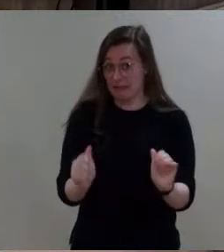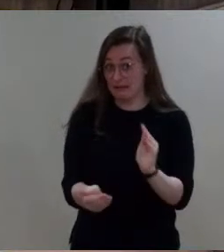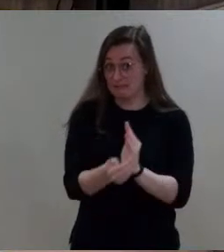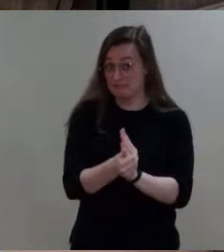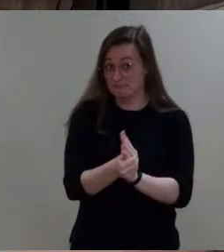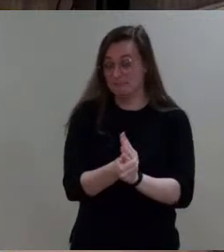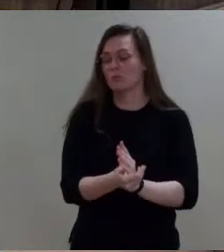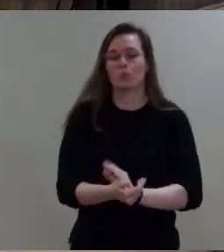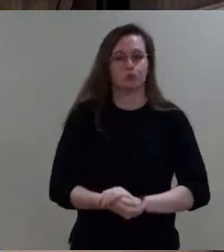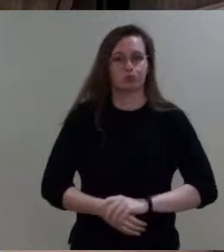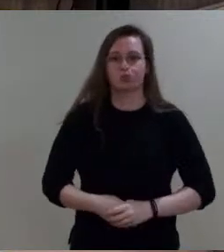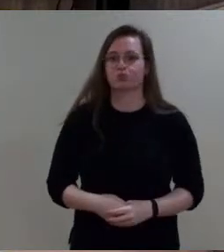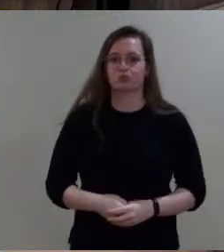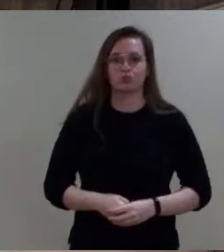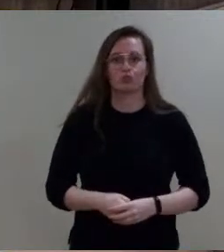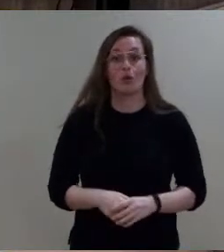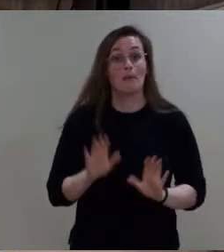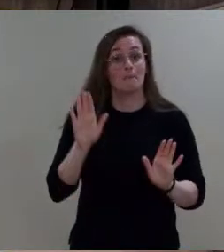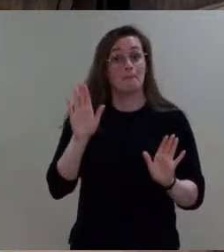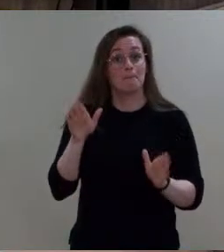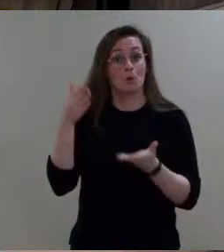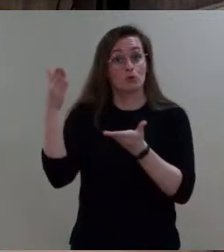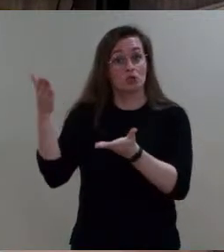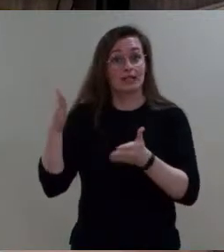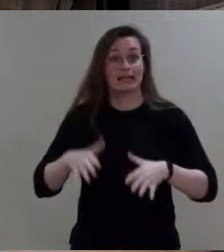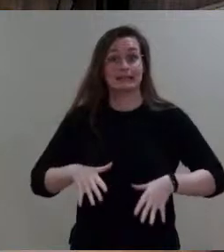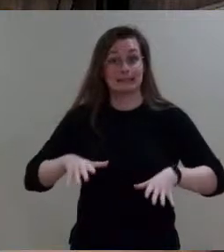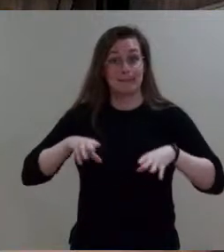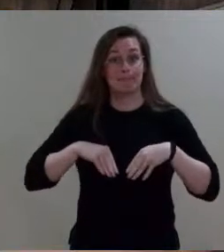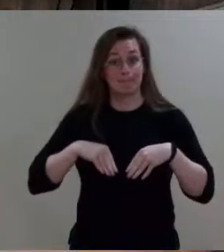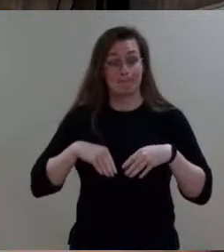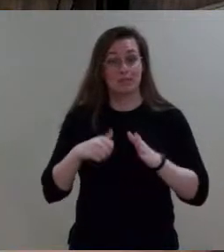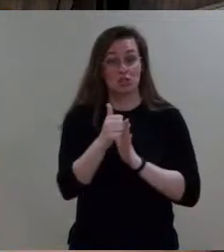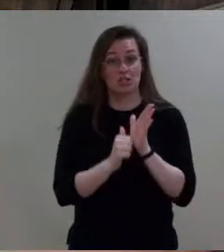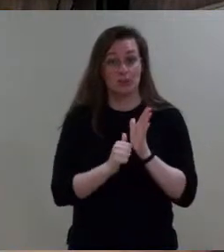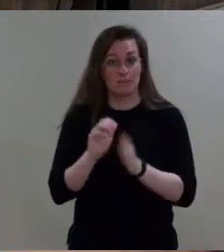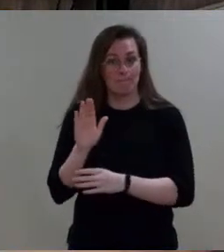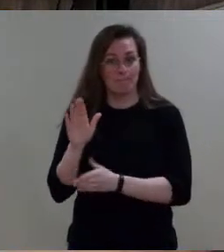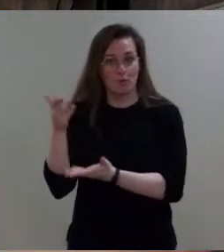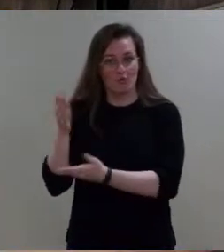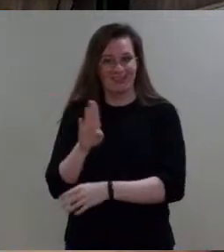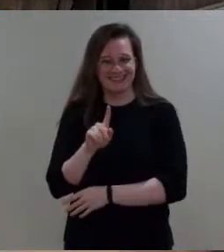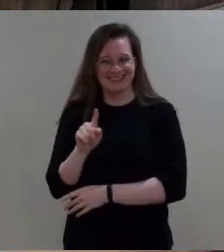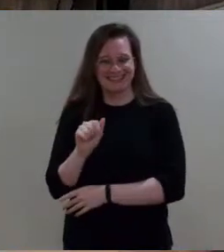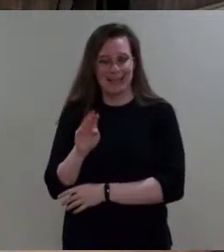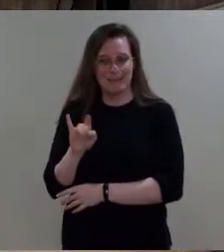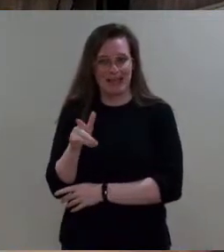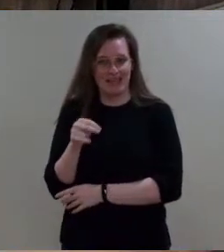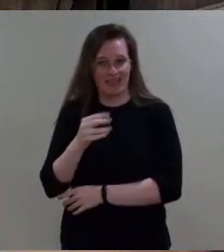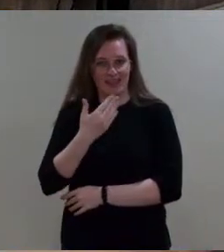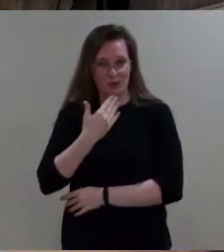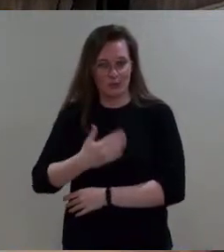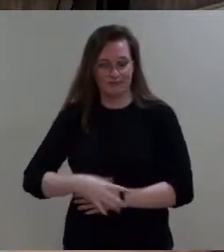All right, if I could have a motion to adopt the agenda. Councillor Zabian, thank you.